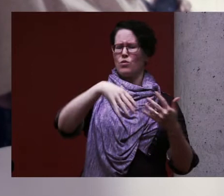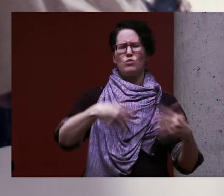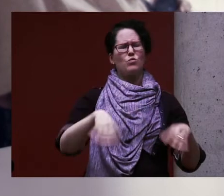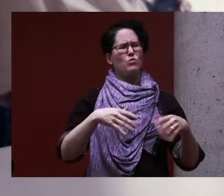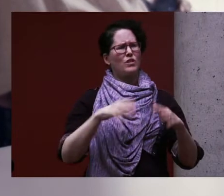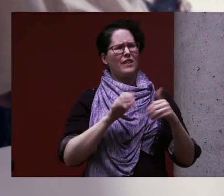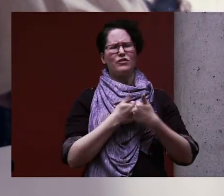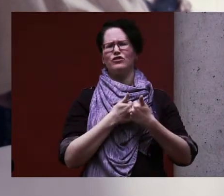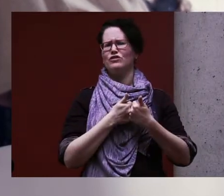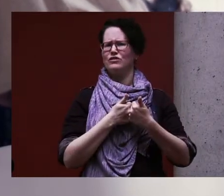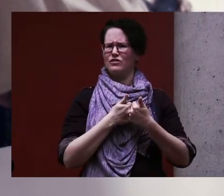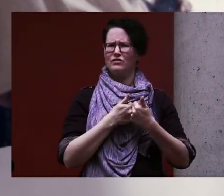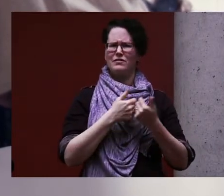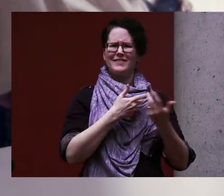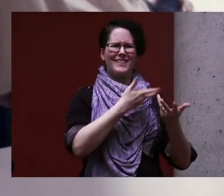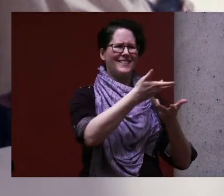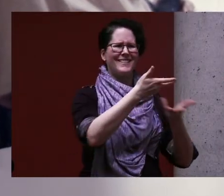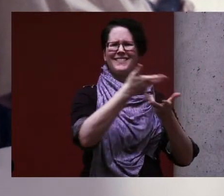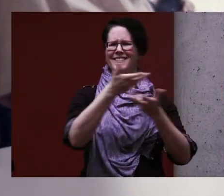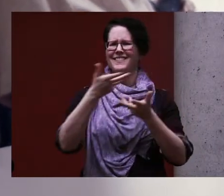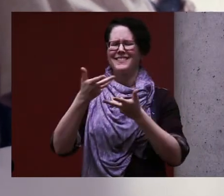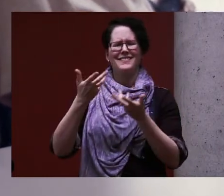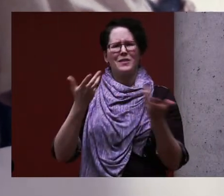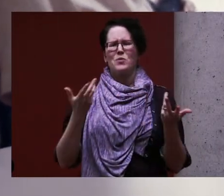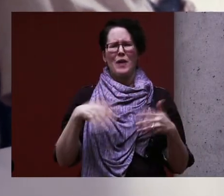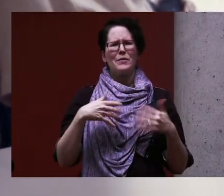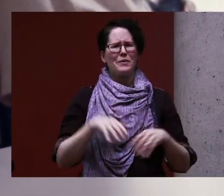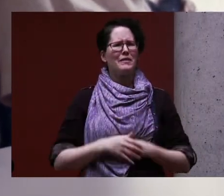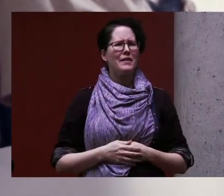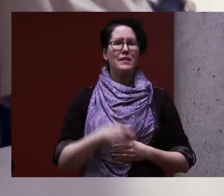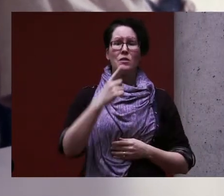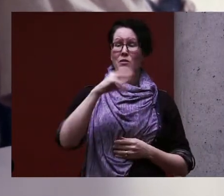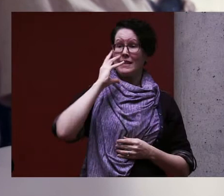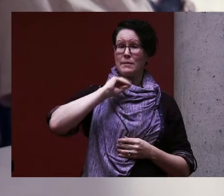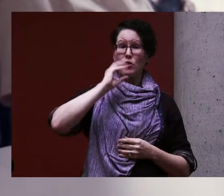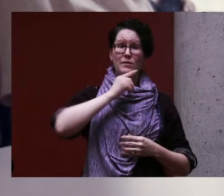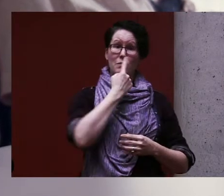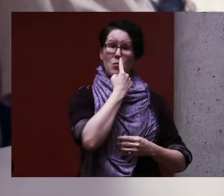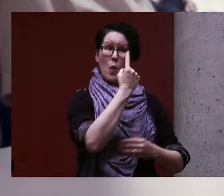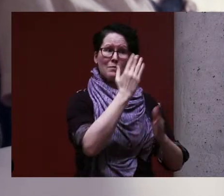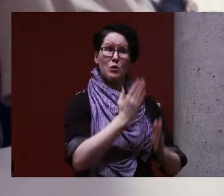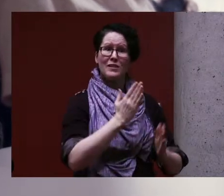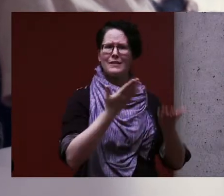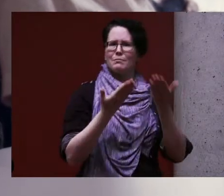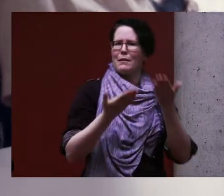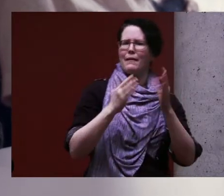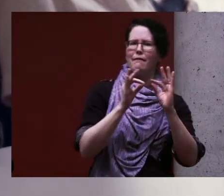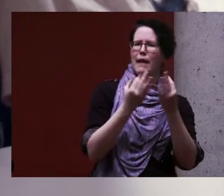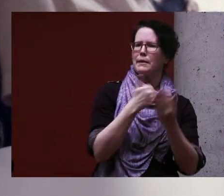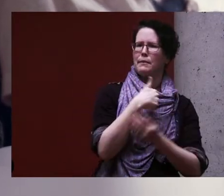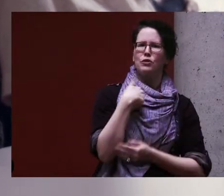encounter in my life. If you have experienced it with one of your own family